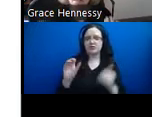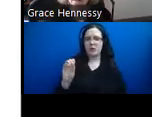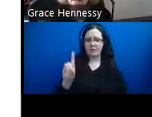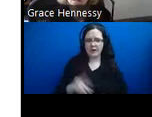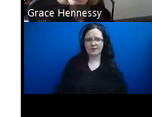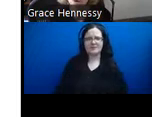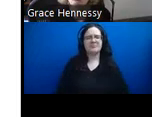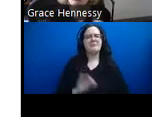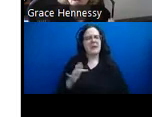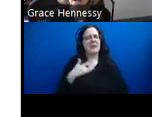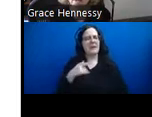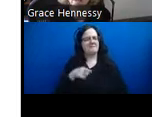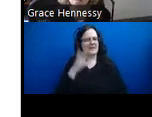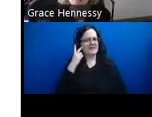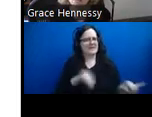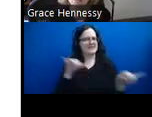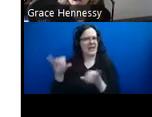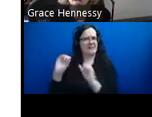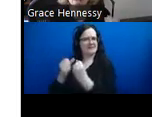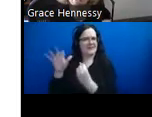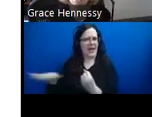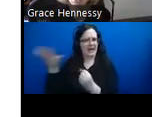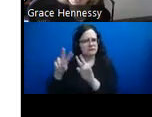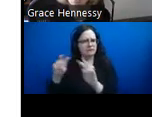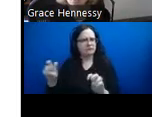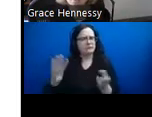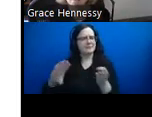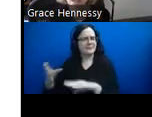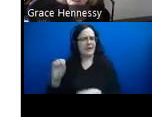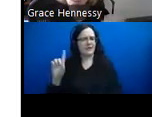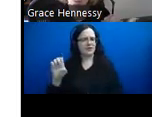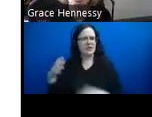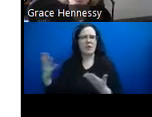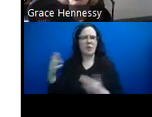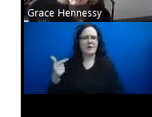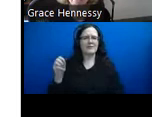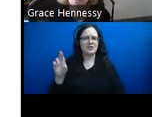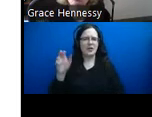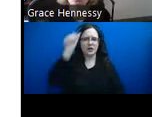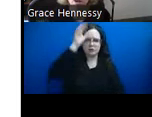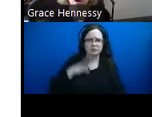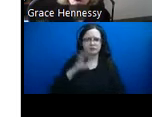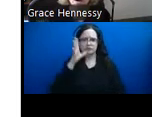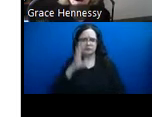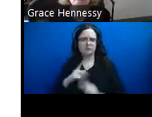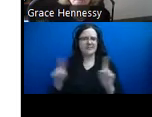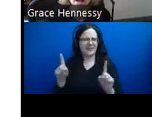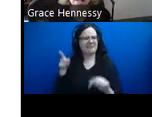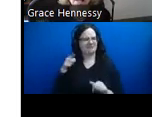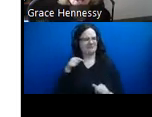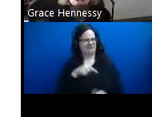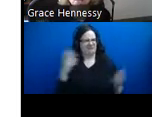see in society as well when we look at deaths by suicide and gender differences in them. So this sort of aligned with what we know.